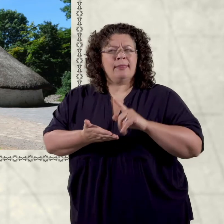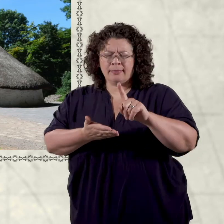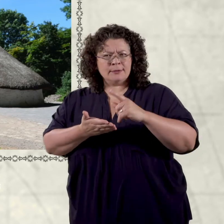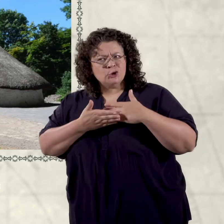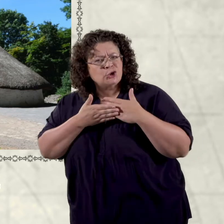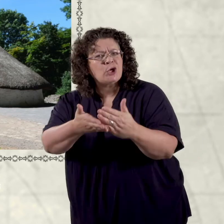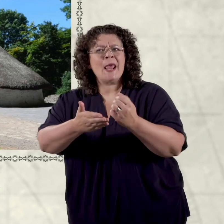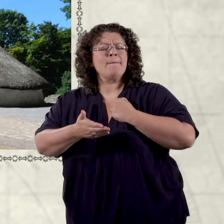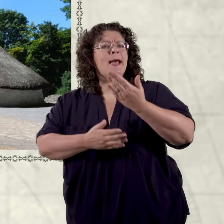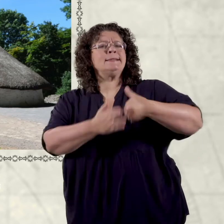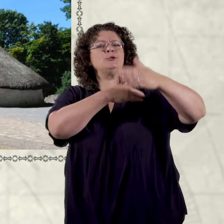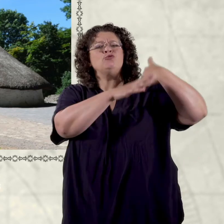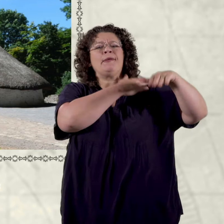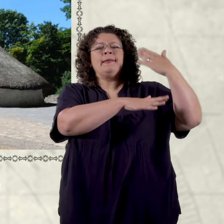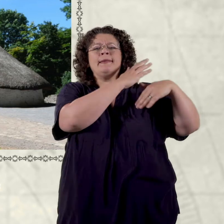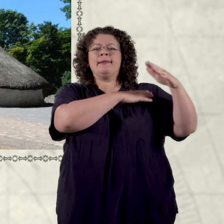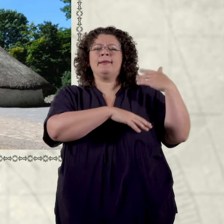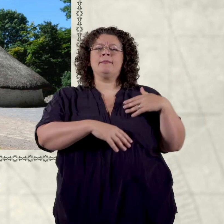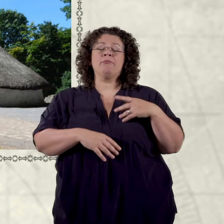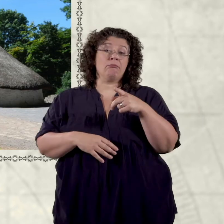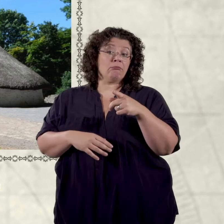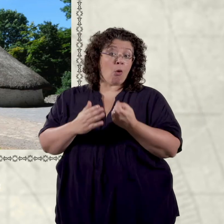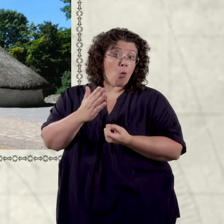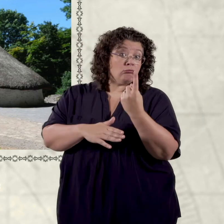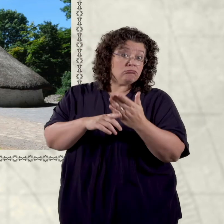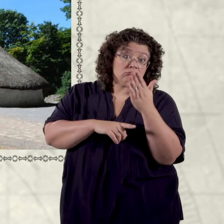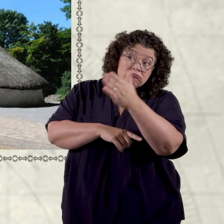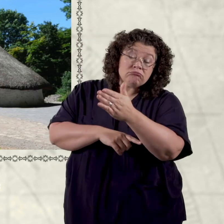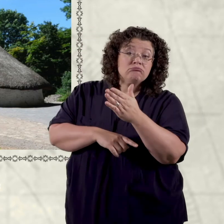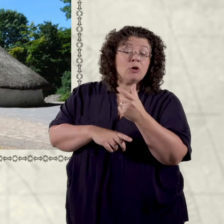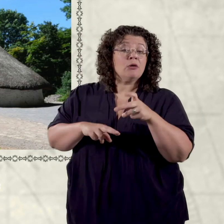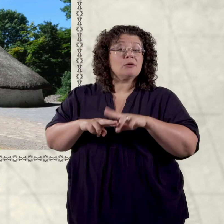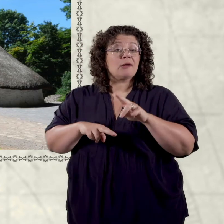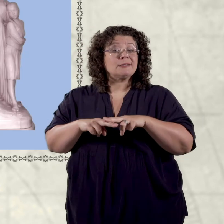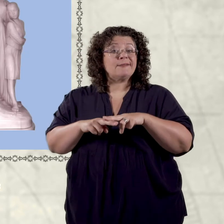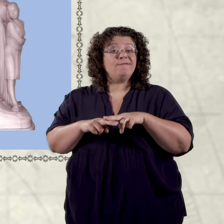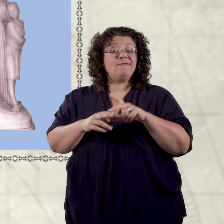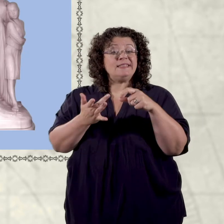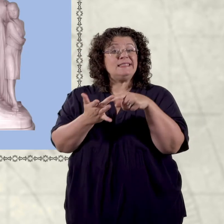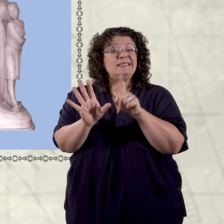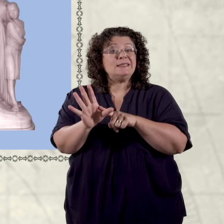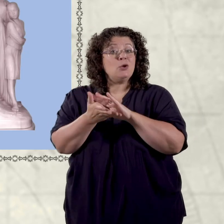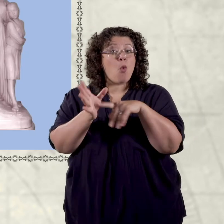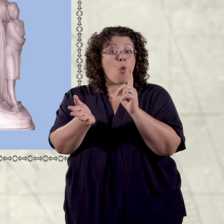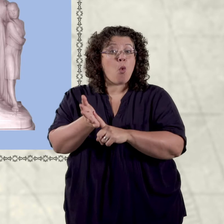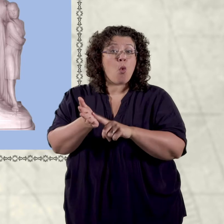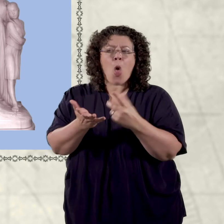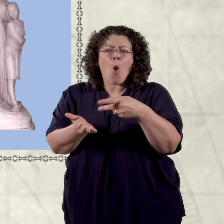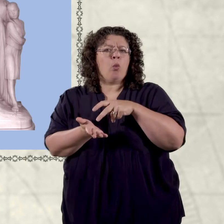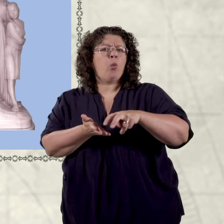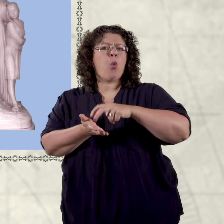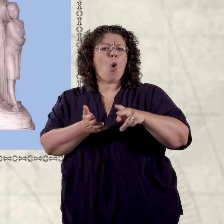And if you ever get the chance to visit Cardiff City Hall or walk along the River